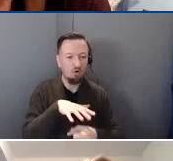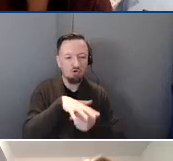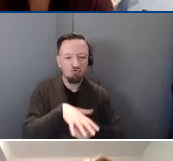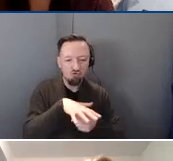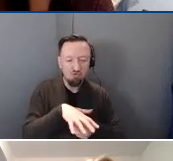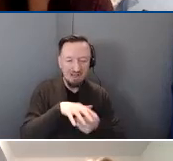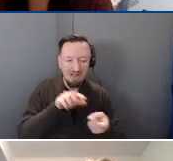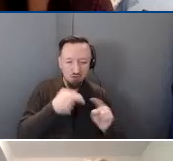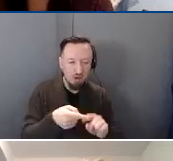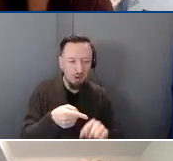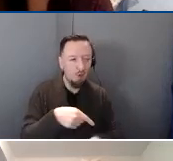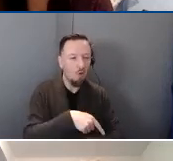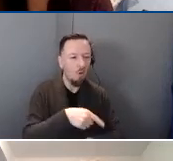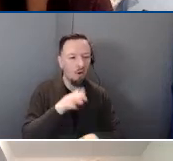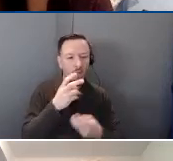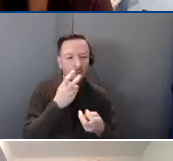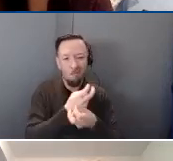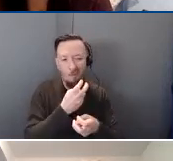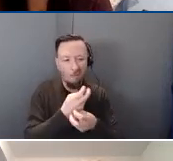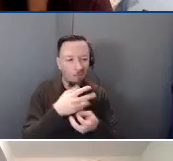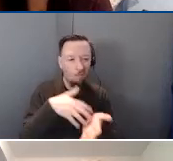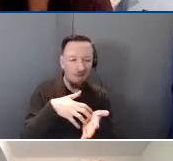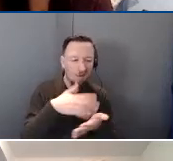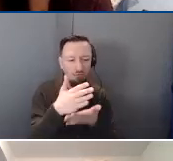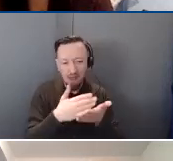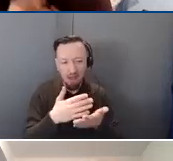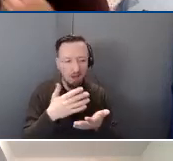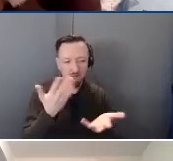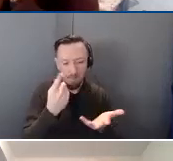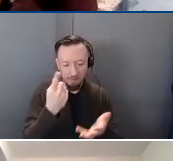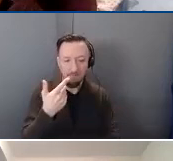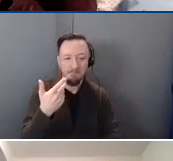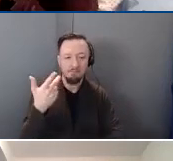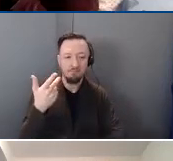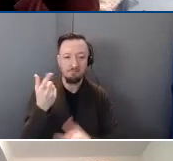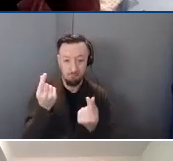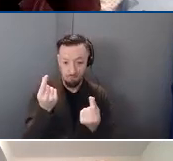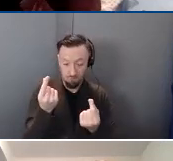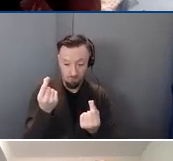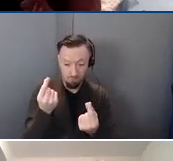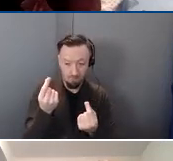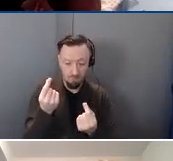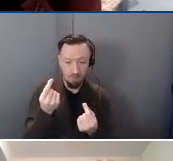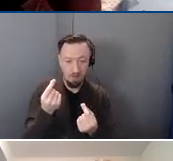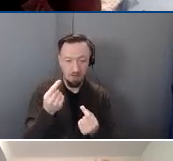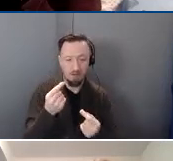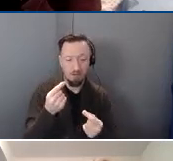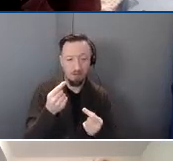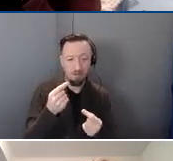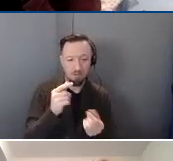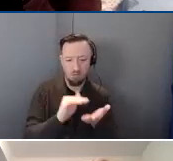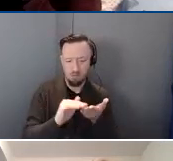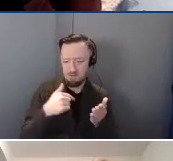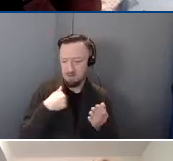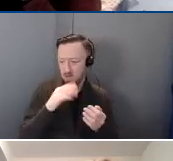or there's a bone lesion in that area. So what they can do is we can actually have this calcium